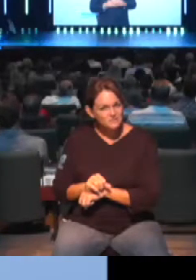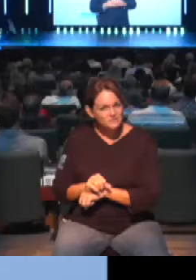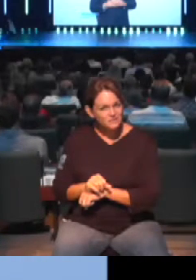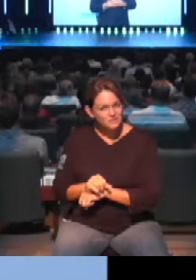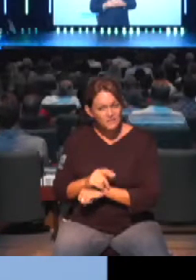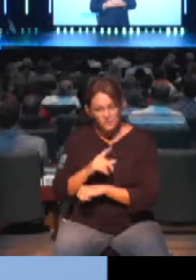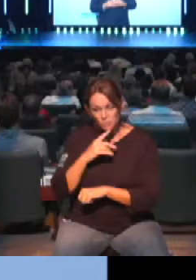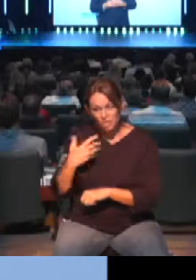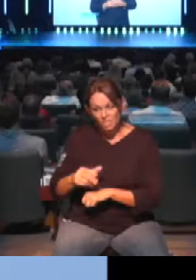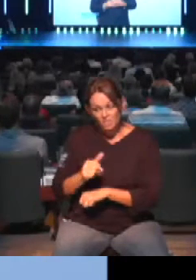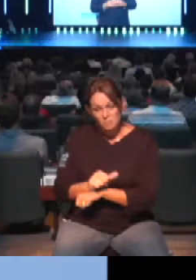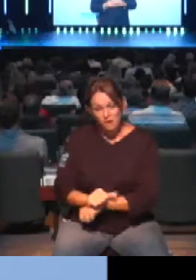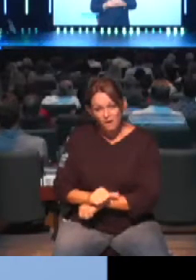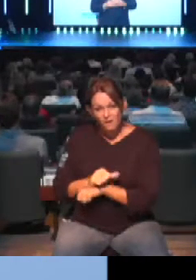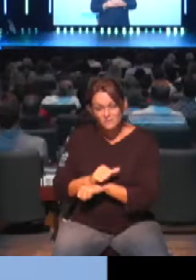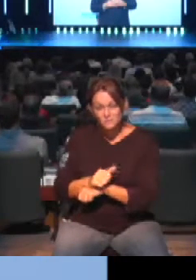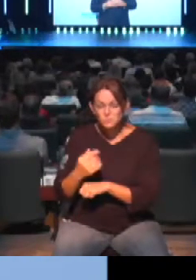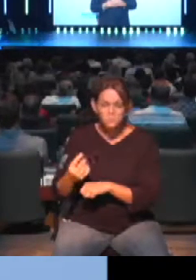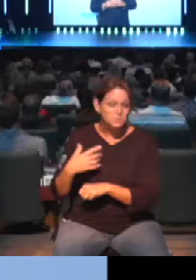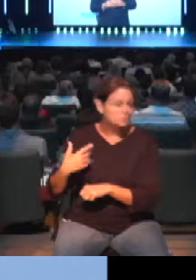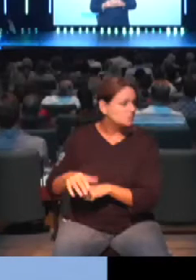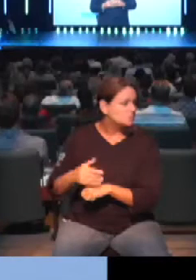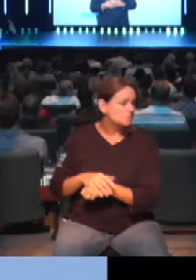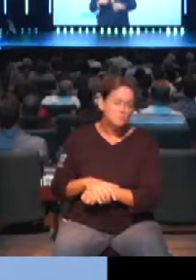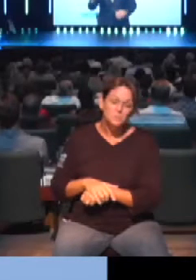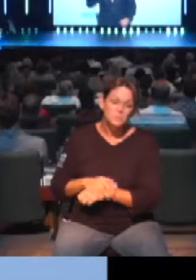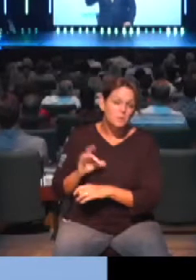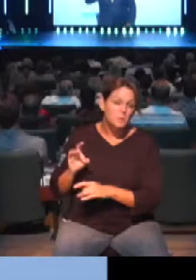We were in bondage.